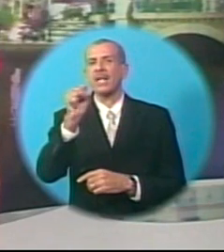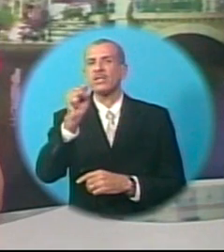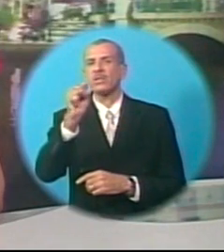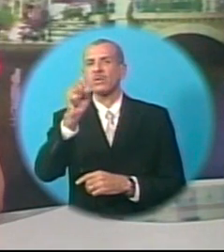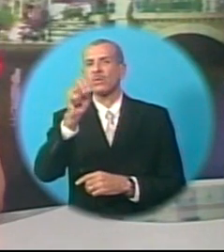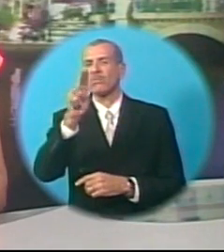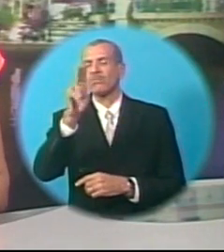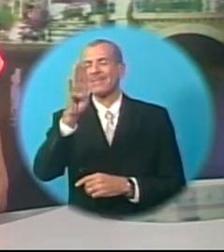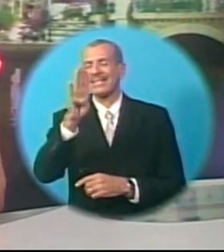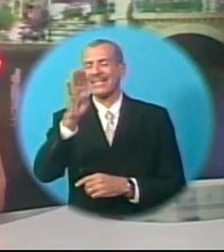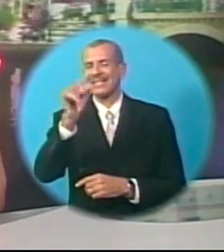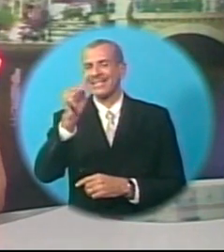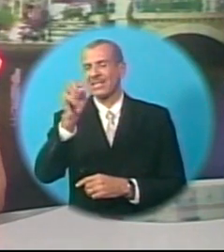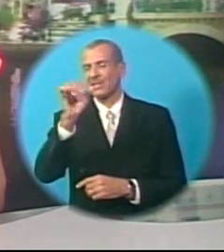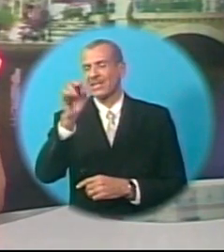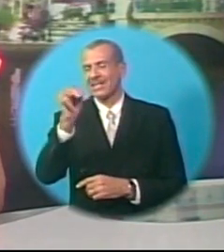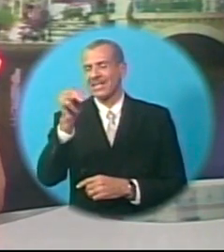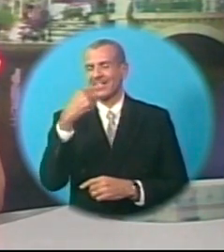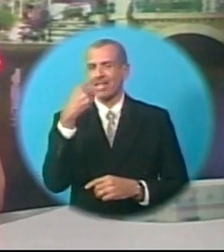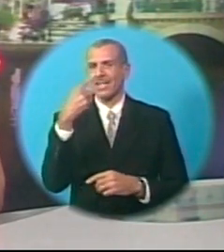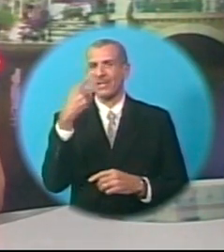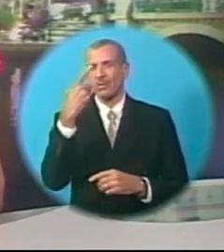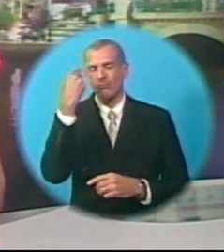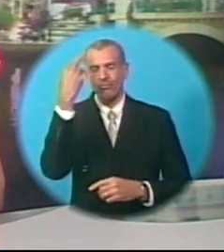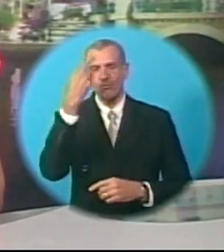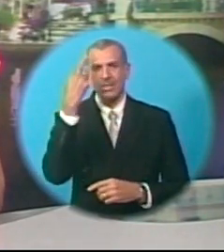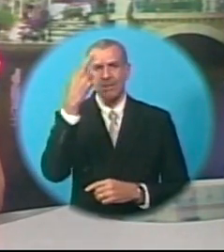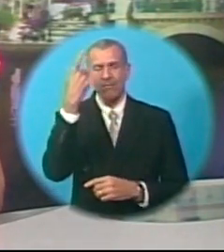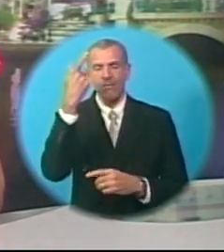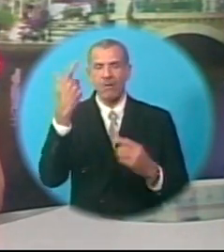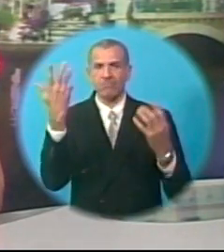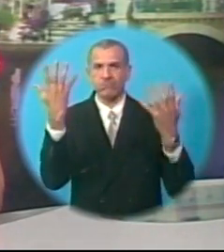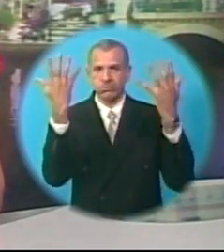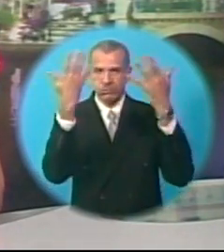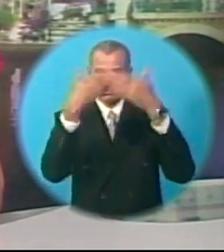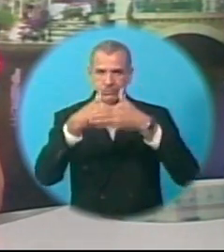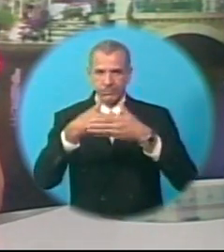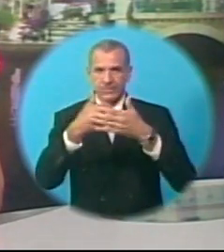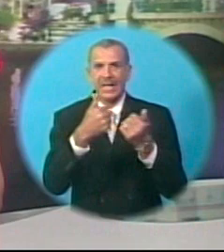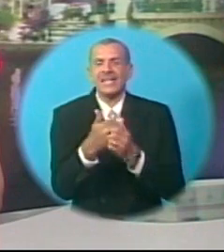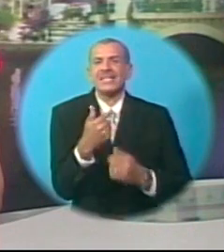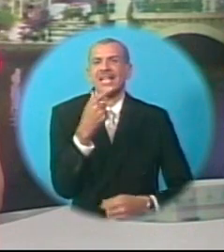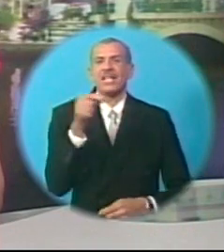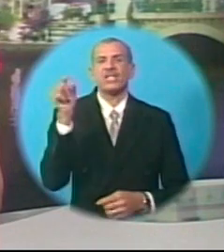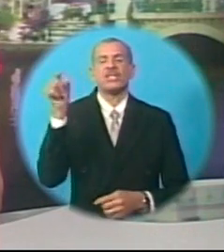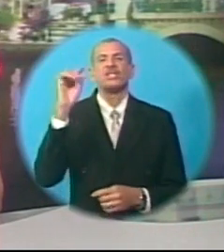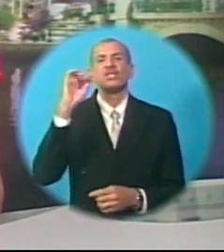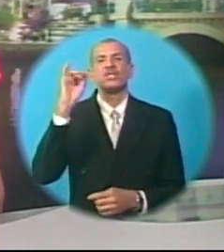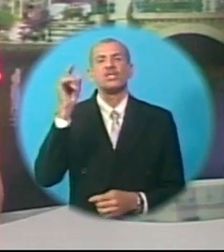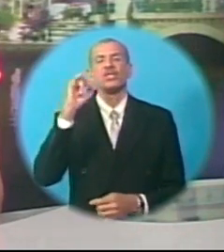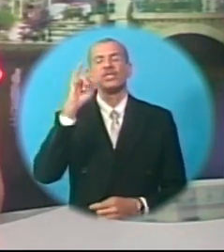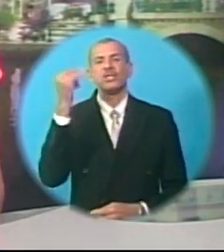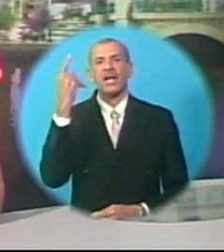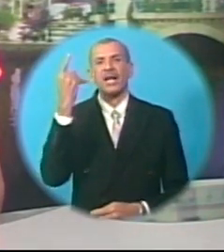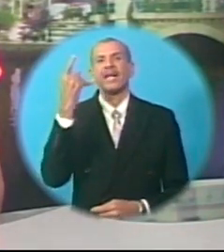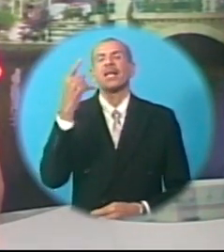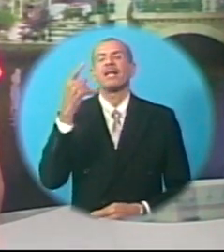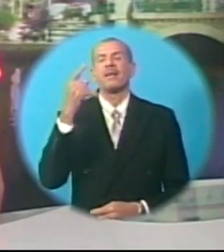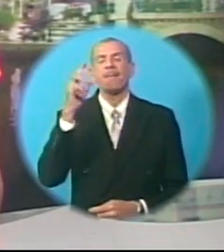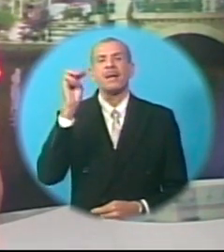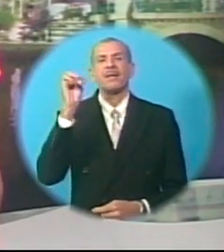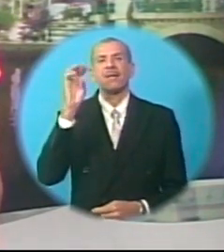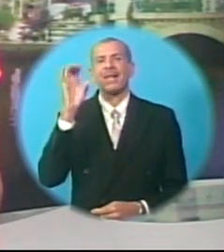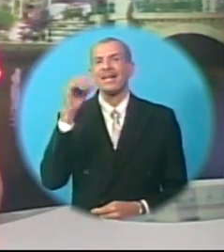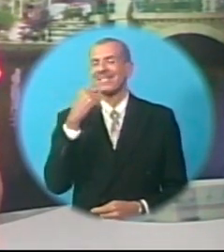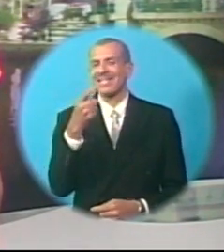island-wide blackout. Manager of Communications and Government Relations Jackie Marshall-Clark says the outage occurred just before 6 this morning. She says